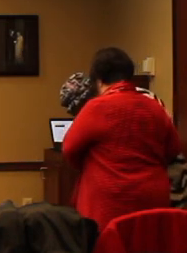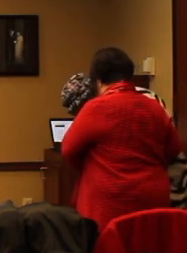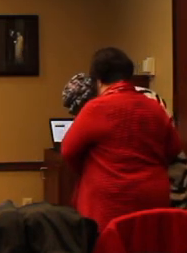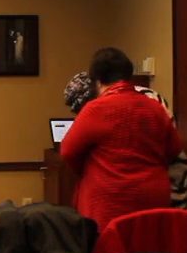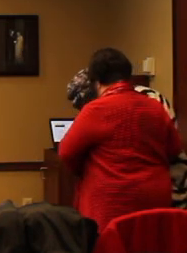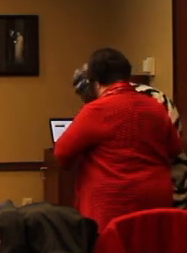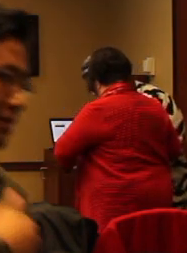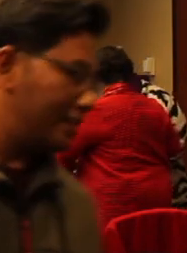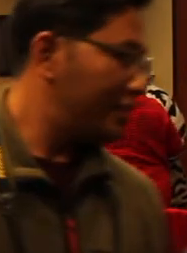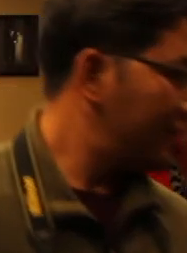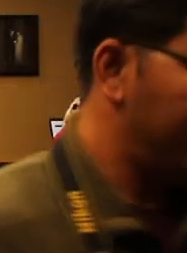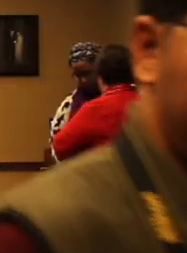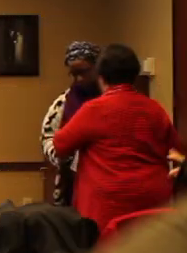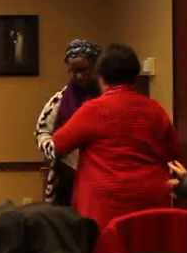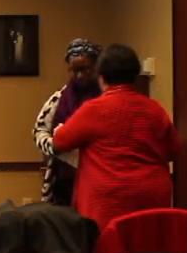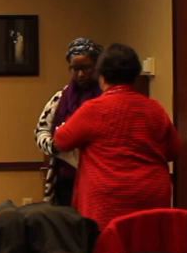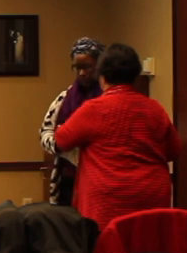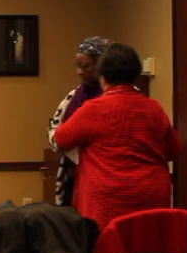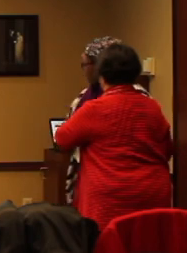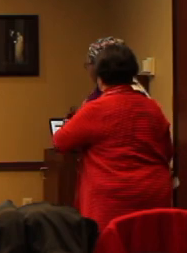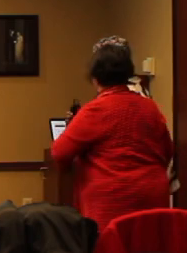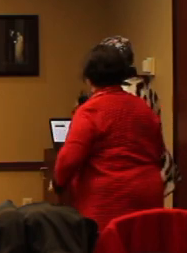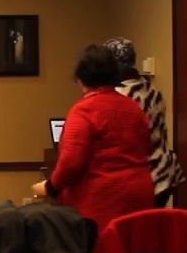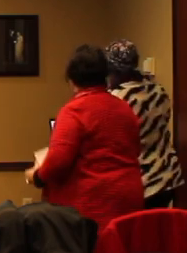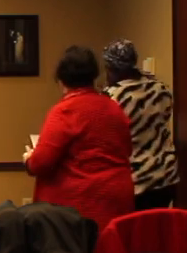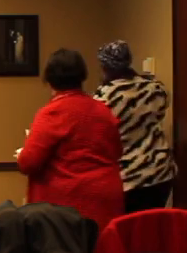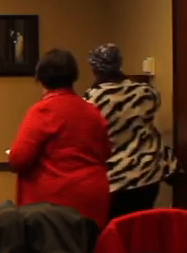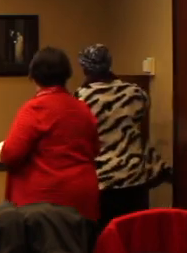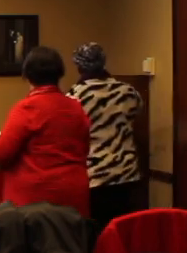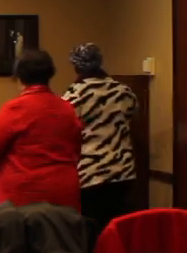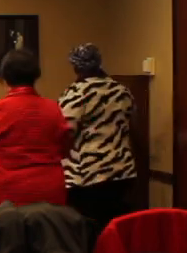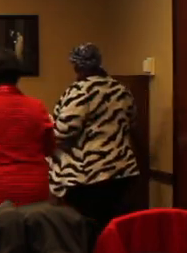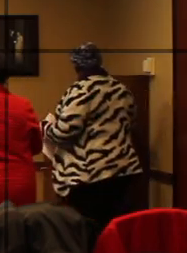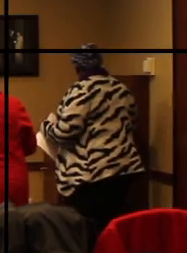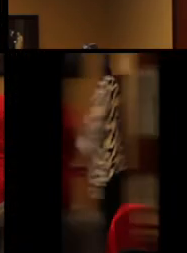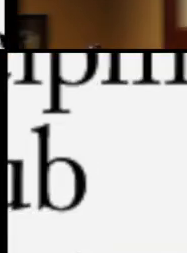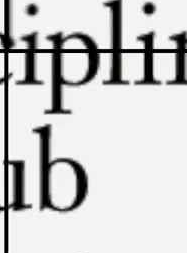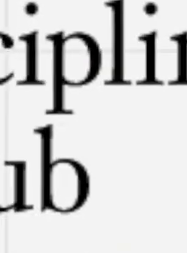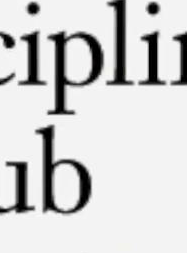She's watching.